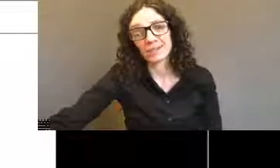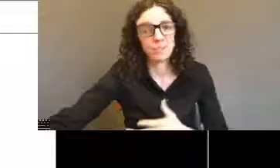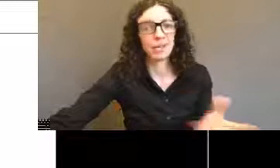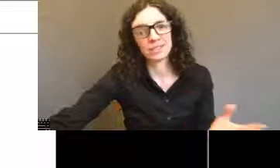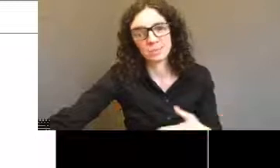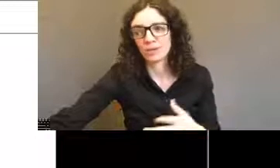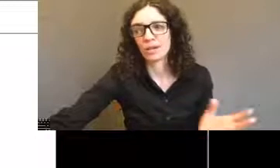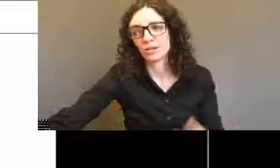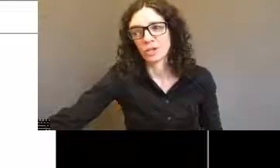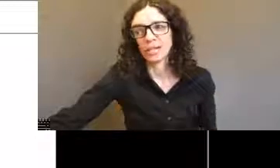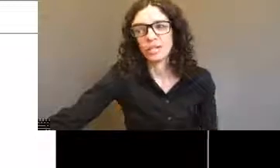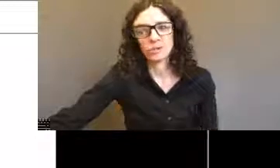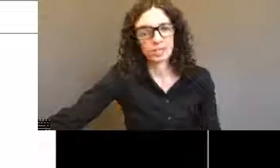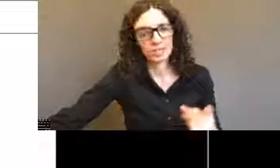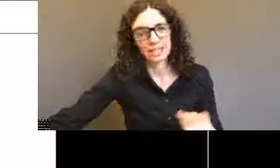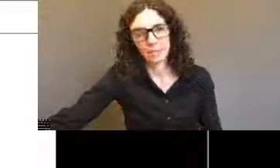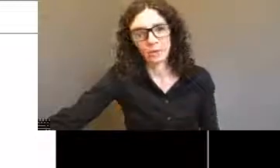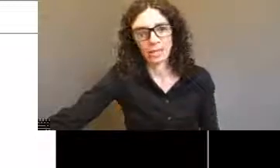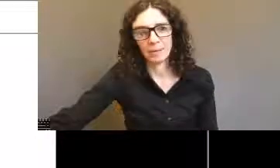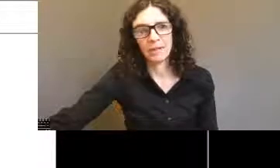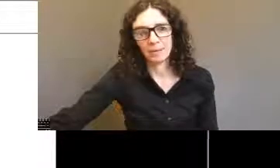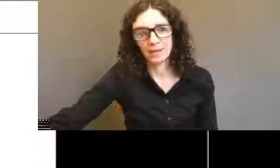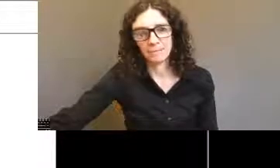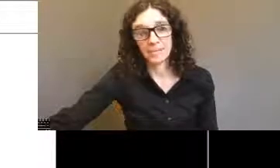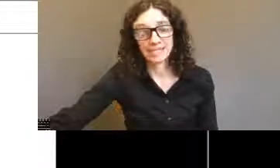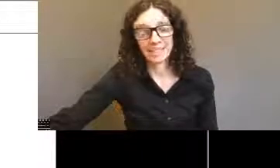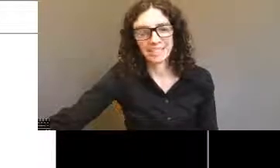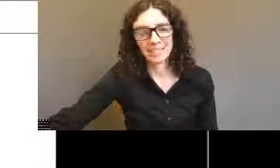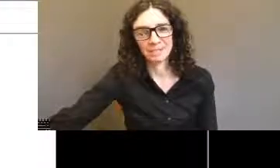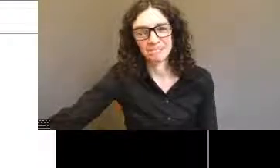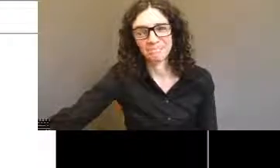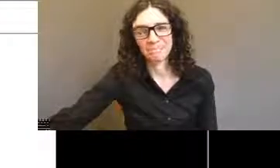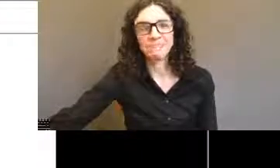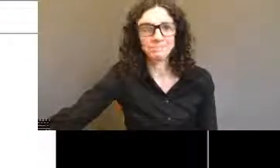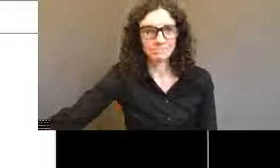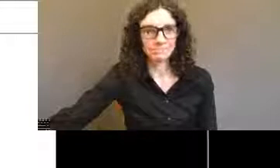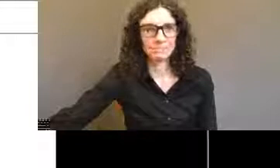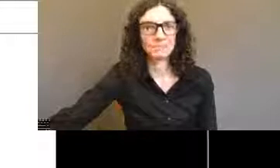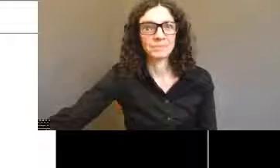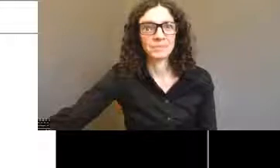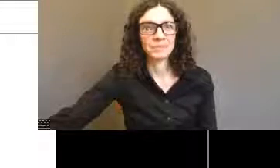to kind of depict and portray her journey using this classic board game, Candyland here.